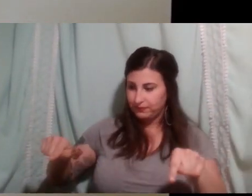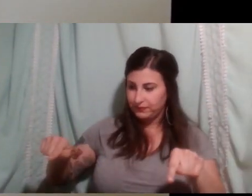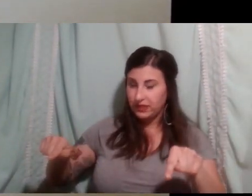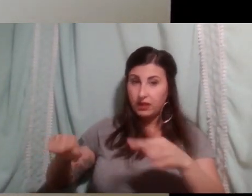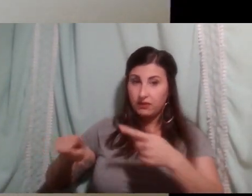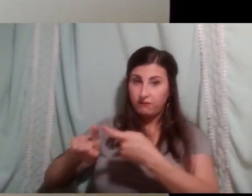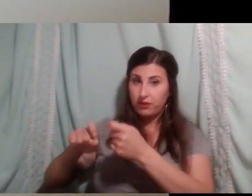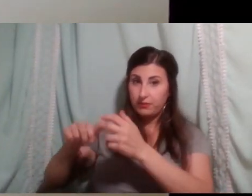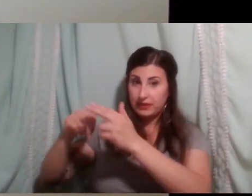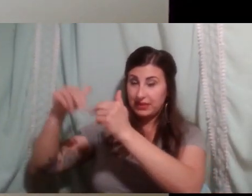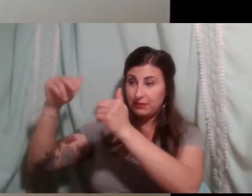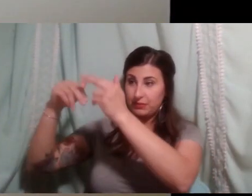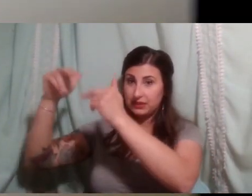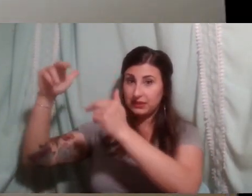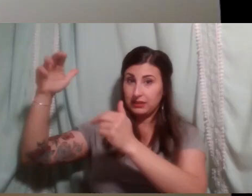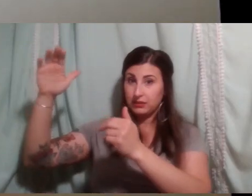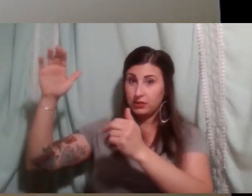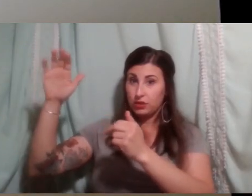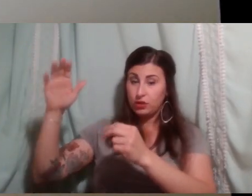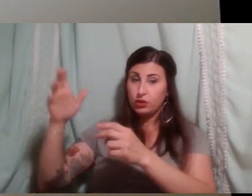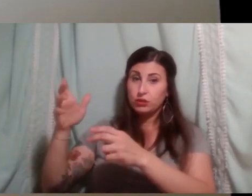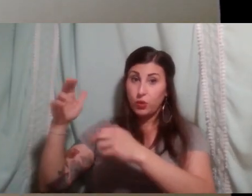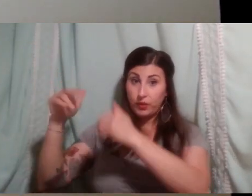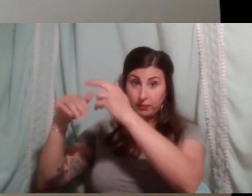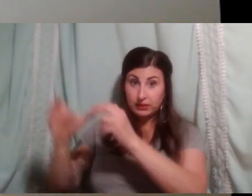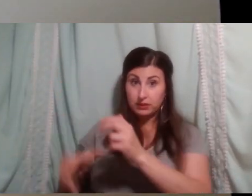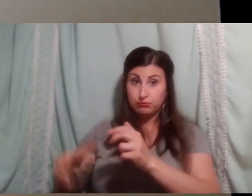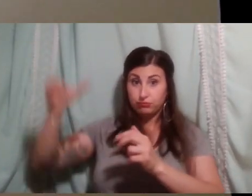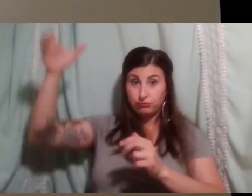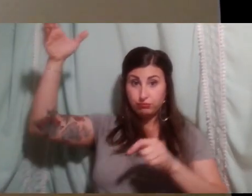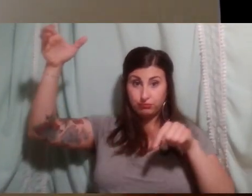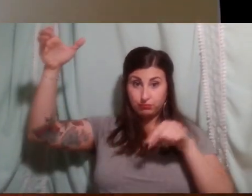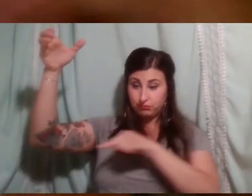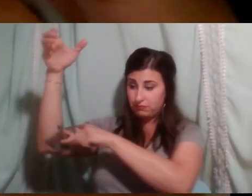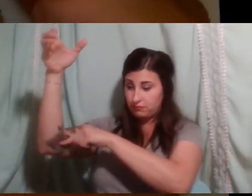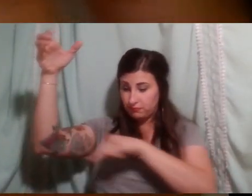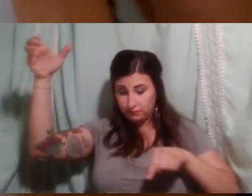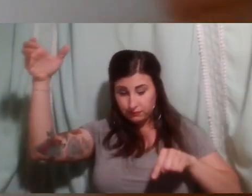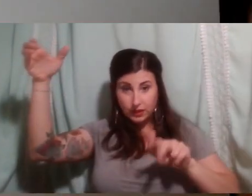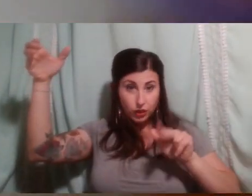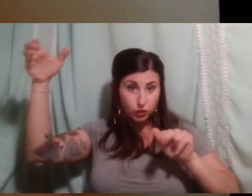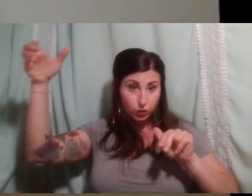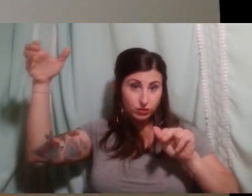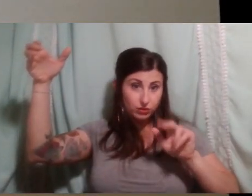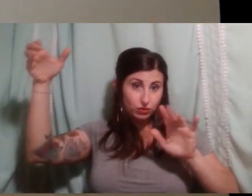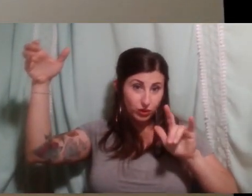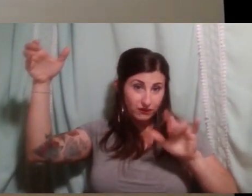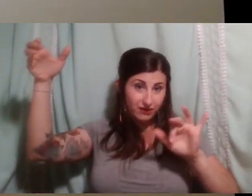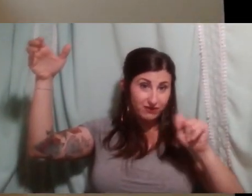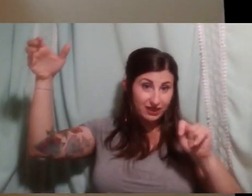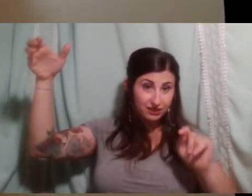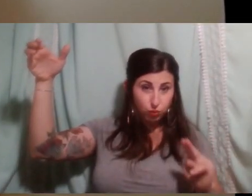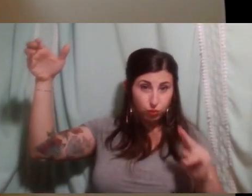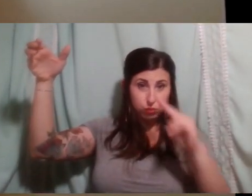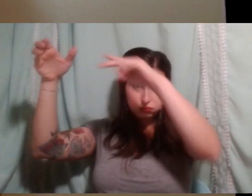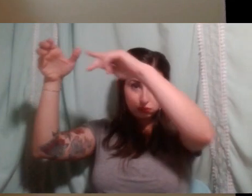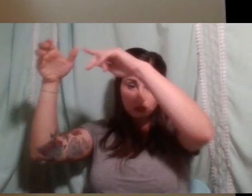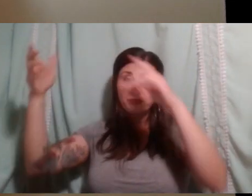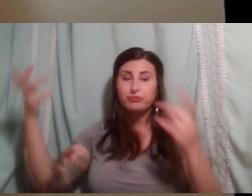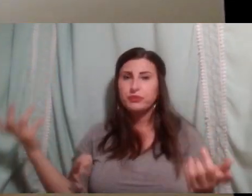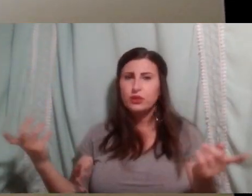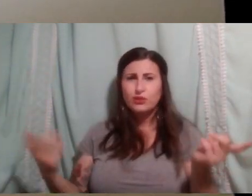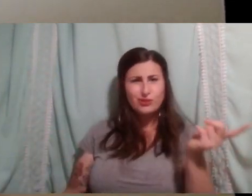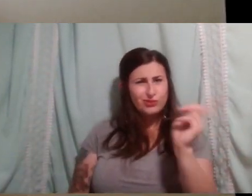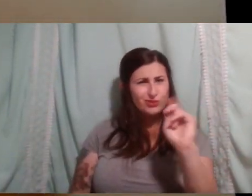the bottom of the ladder is 25 feet from the bottom of the building. How far above the ground